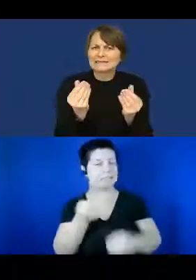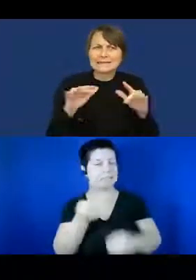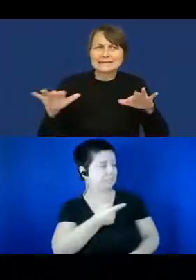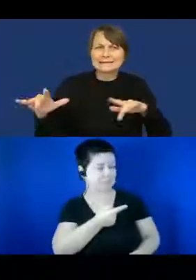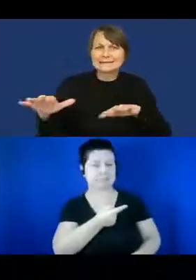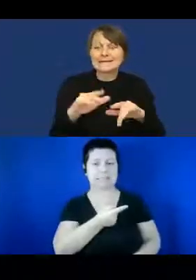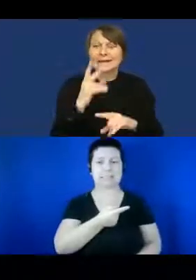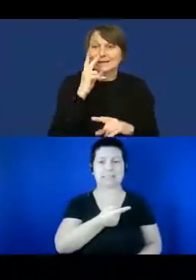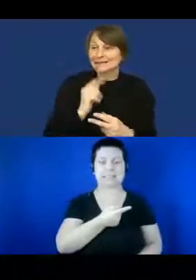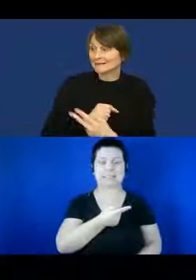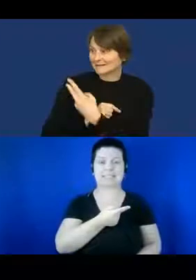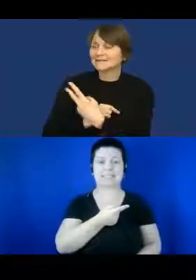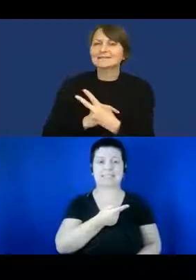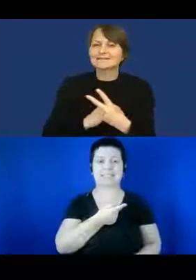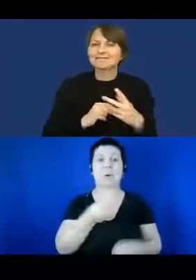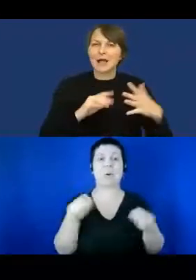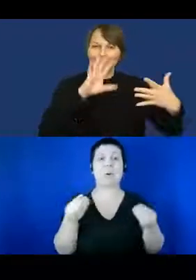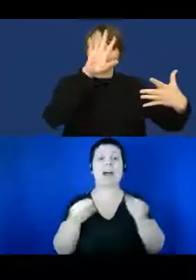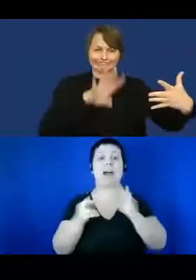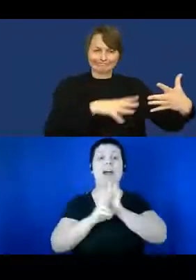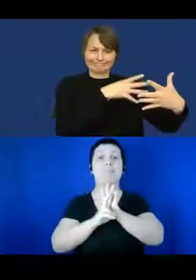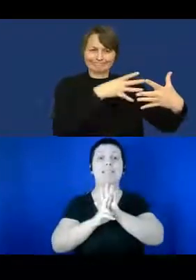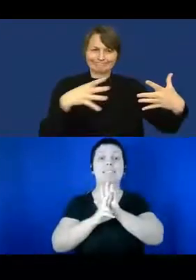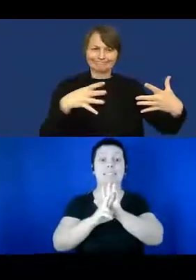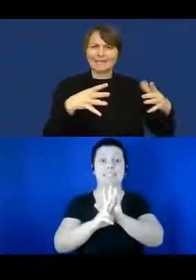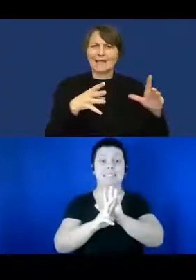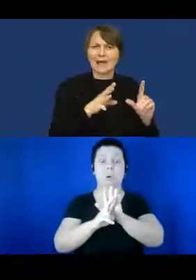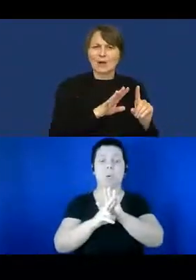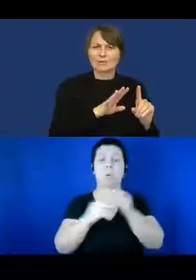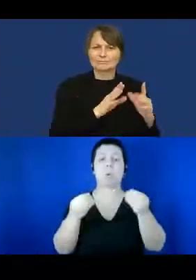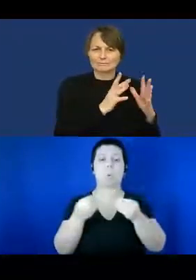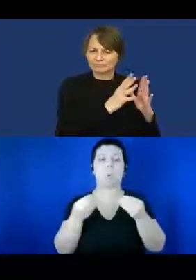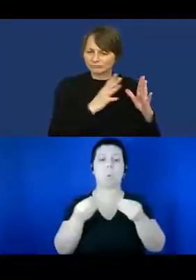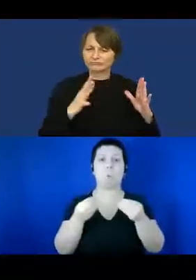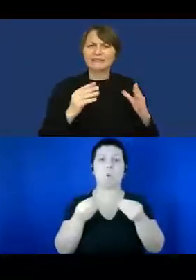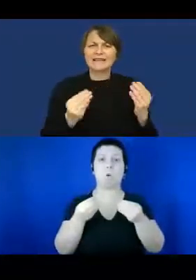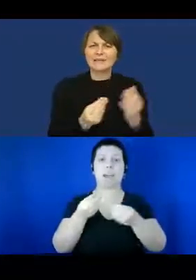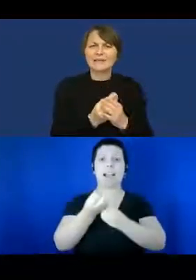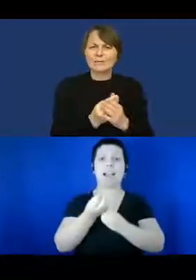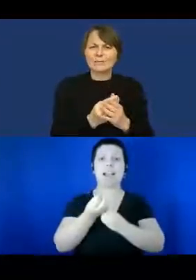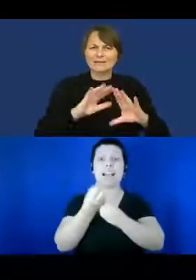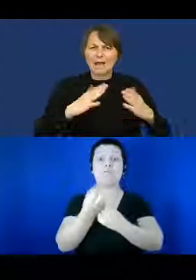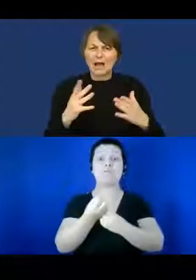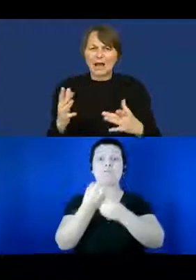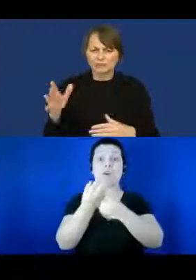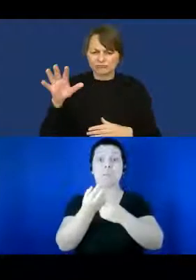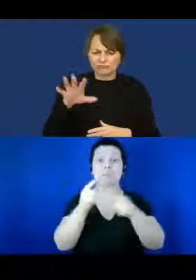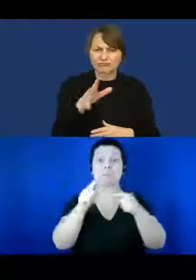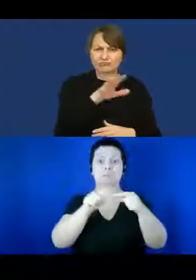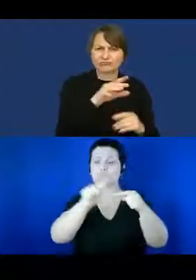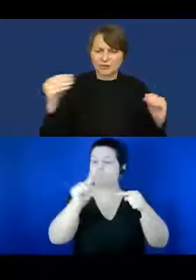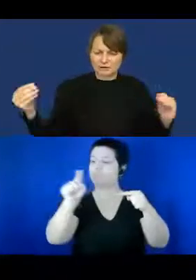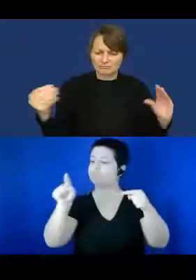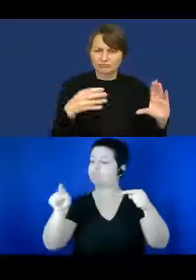a diagrammatic representation of the flow of information through the HIPPY. Over